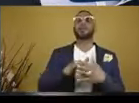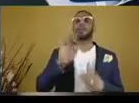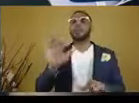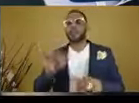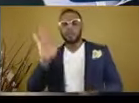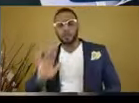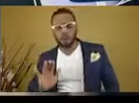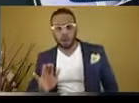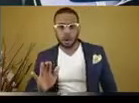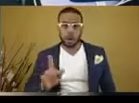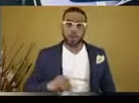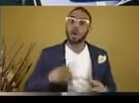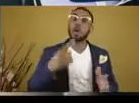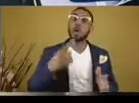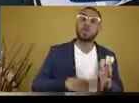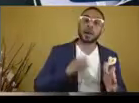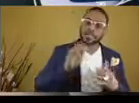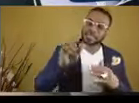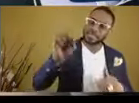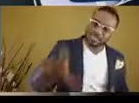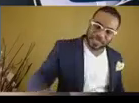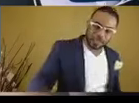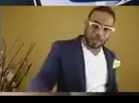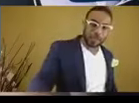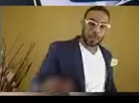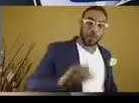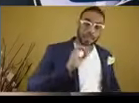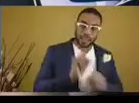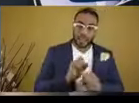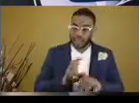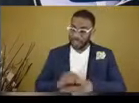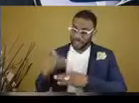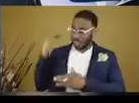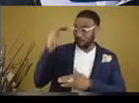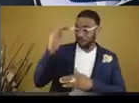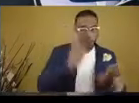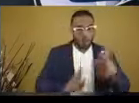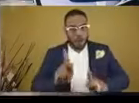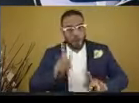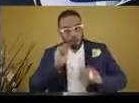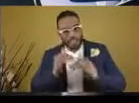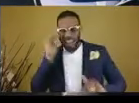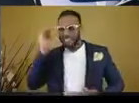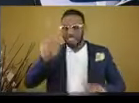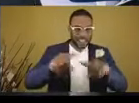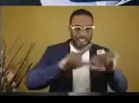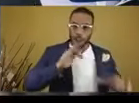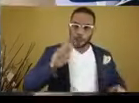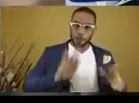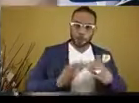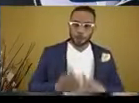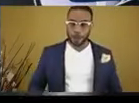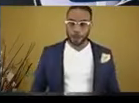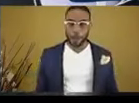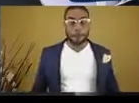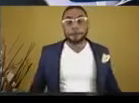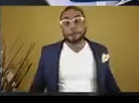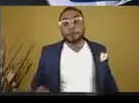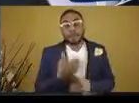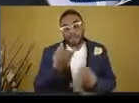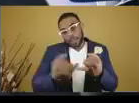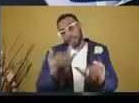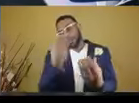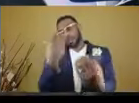before, but what is needed that we can actually advance humanity, that we can advance the conditions of our community. You know, and the last thing that I'll